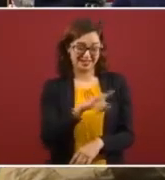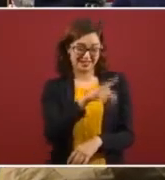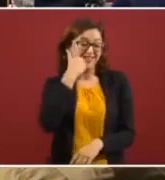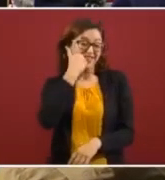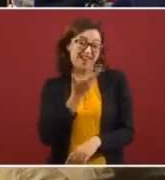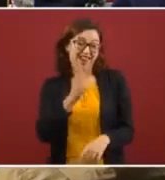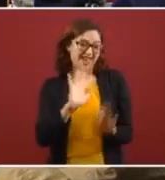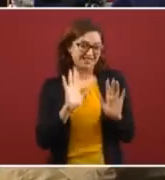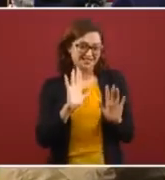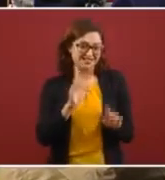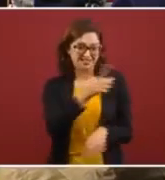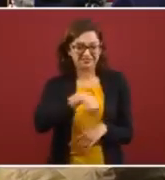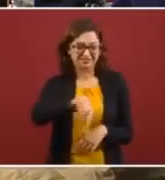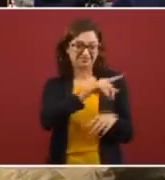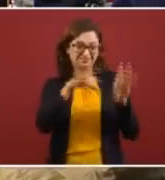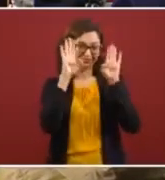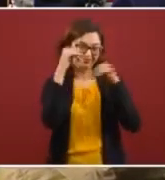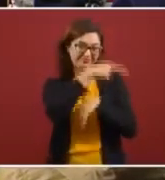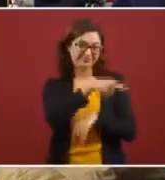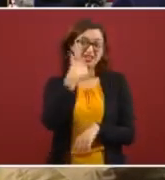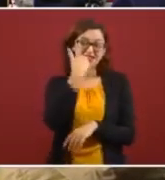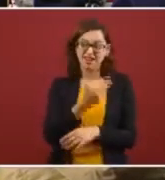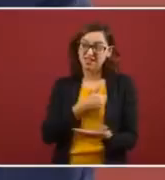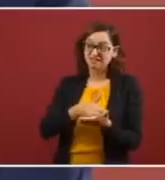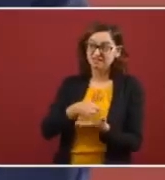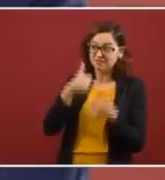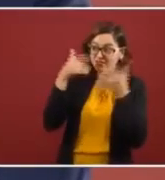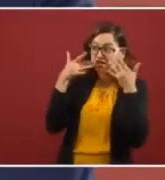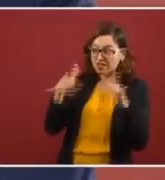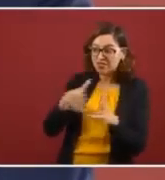Our adversaries would like you to think that